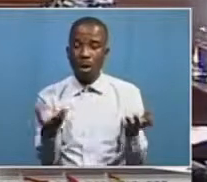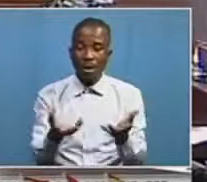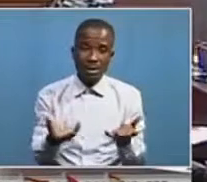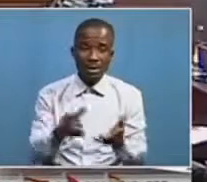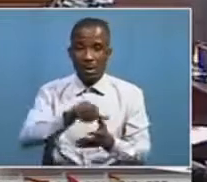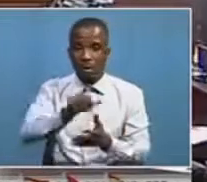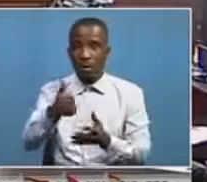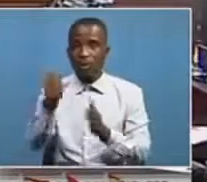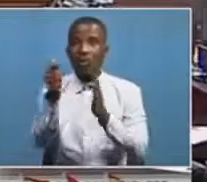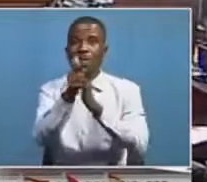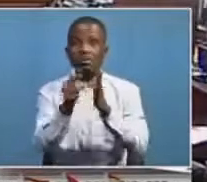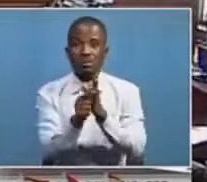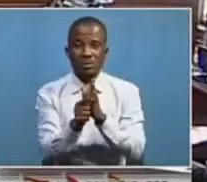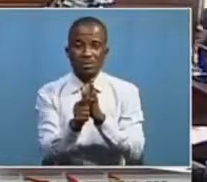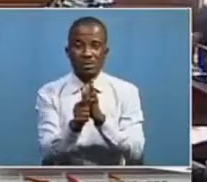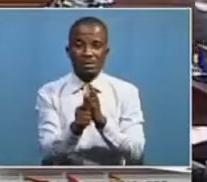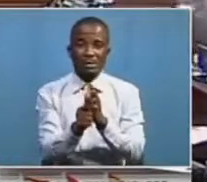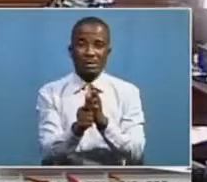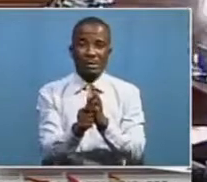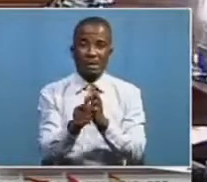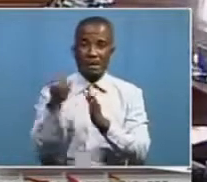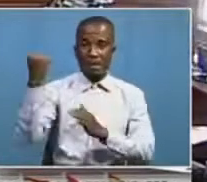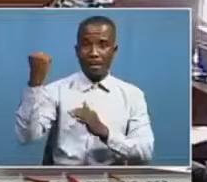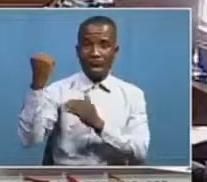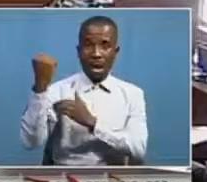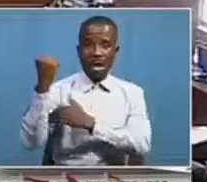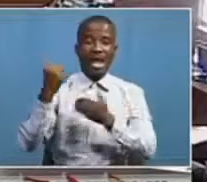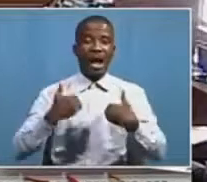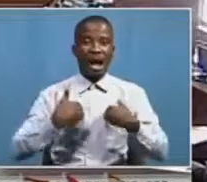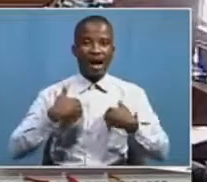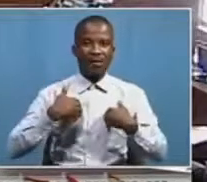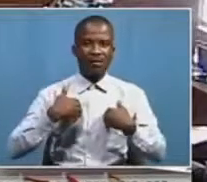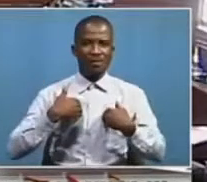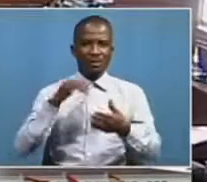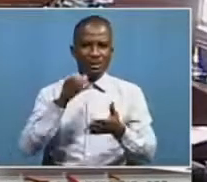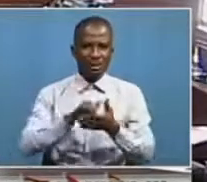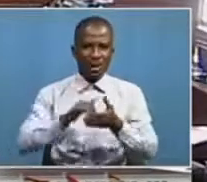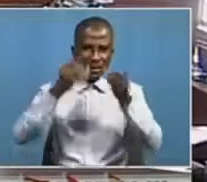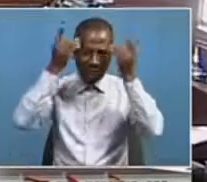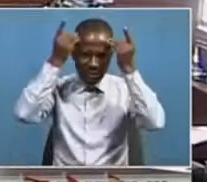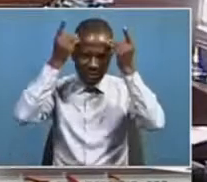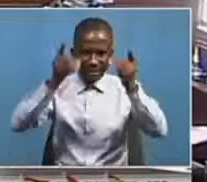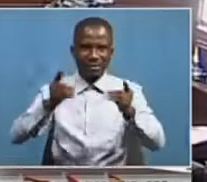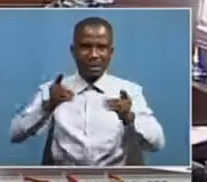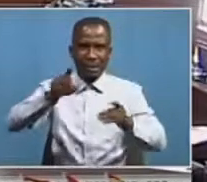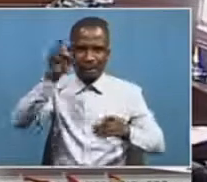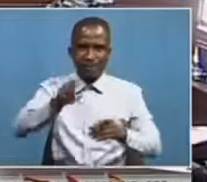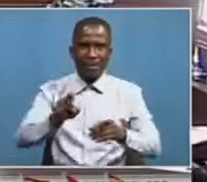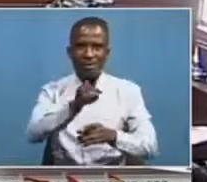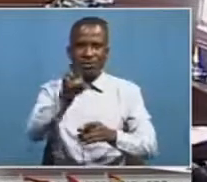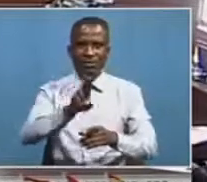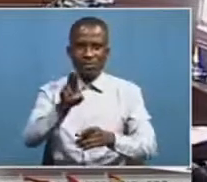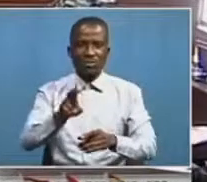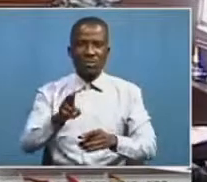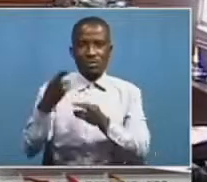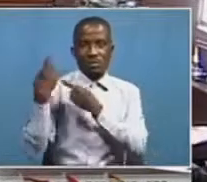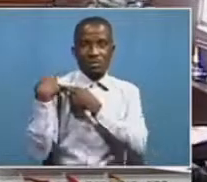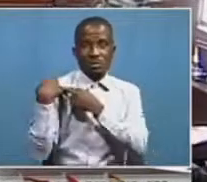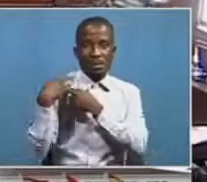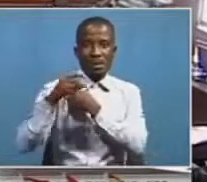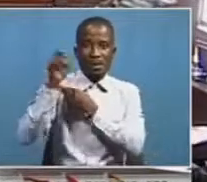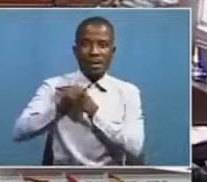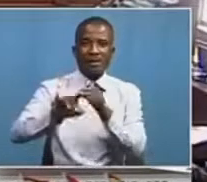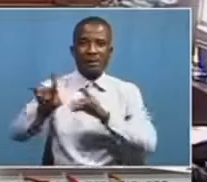other law, discretionary power is vested in any person or authority, that discretionary power shall be deemed to imply a duty to be fair